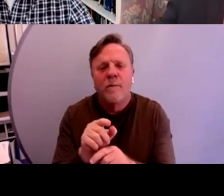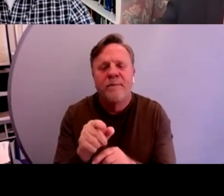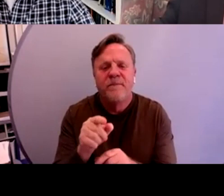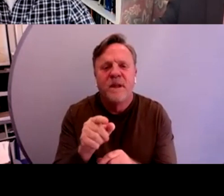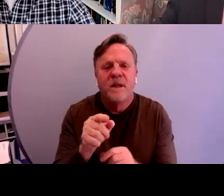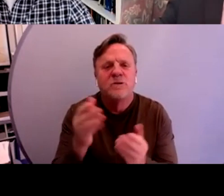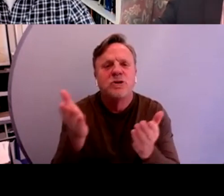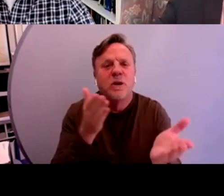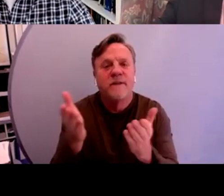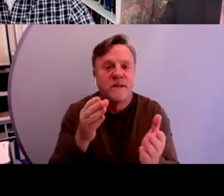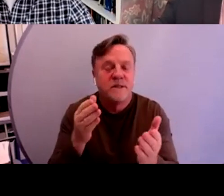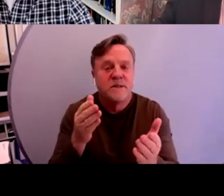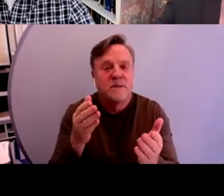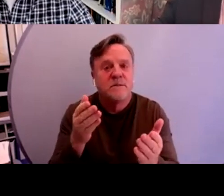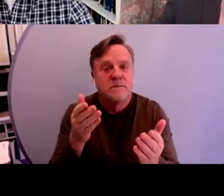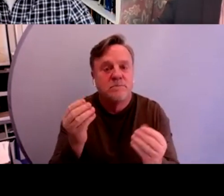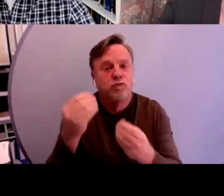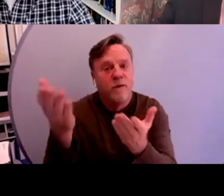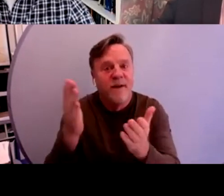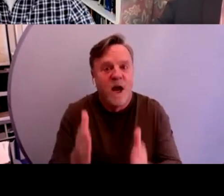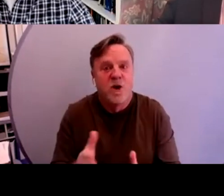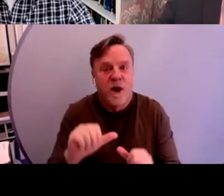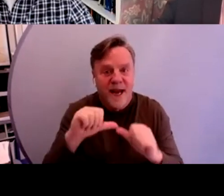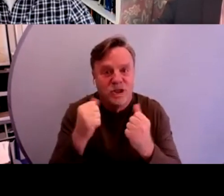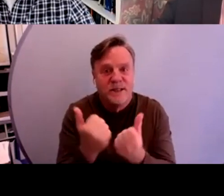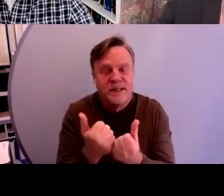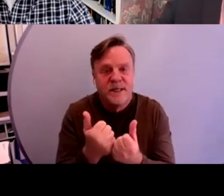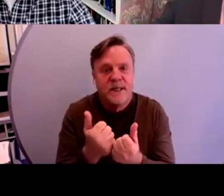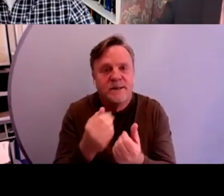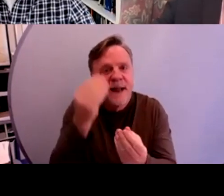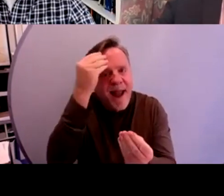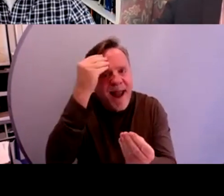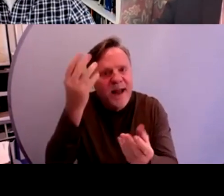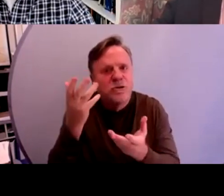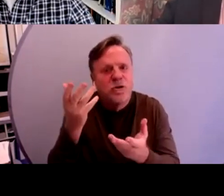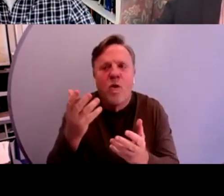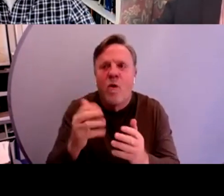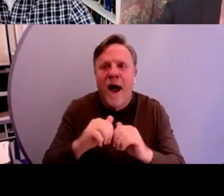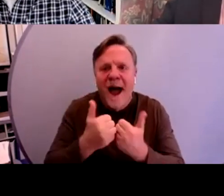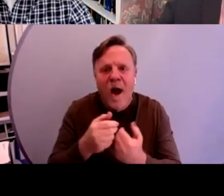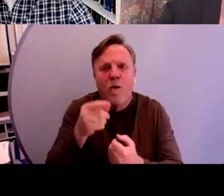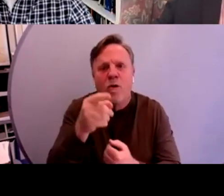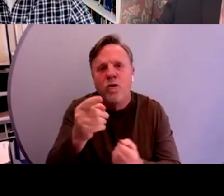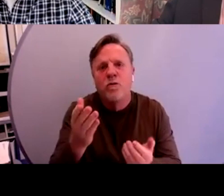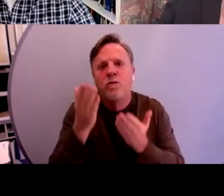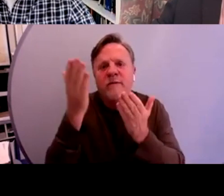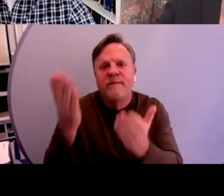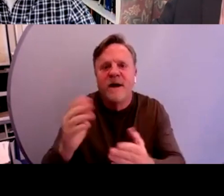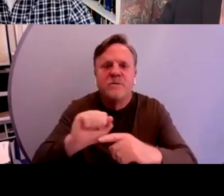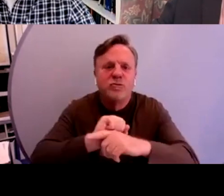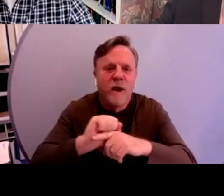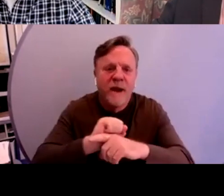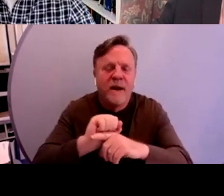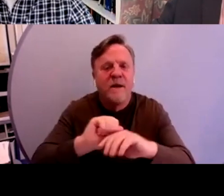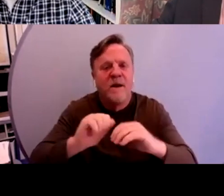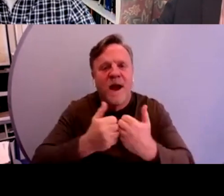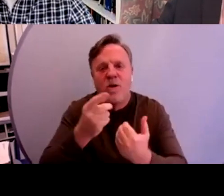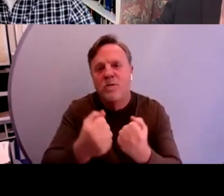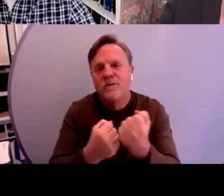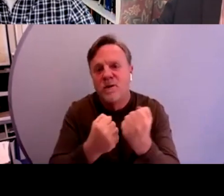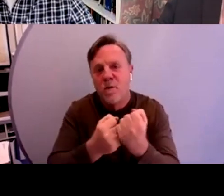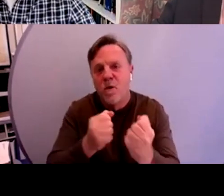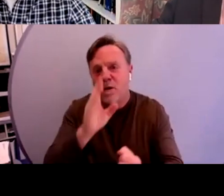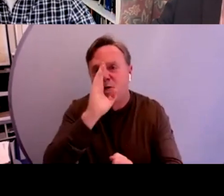service provider agencies to let us know how you provide training or how you support your direct